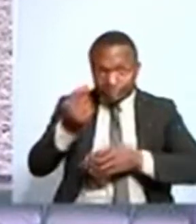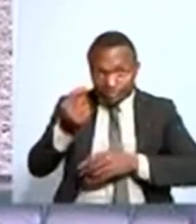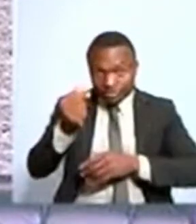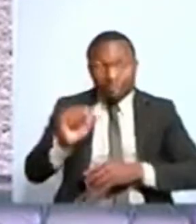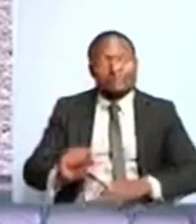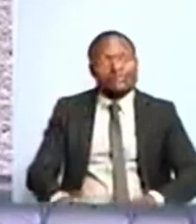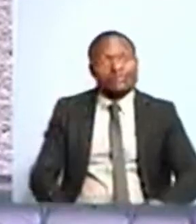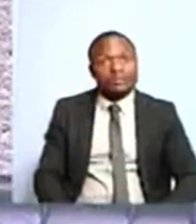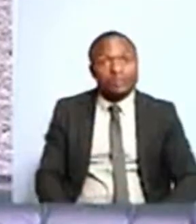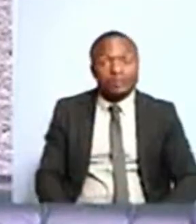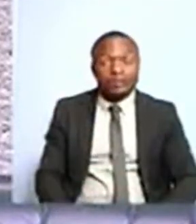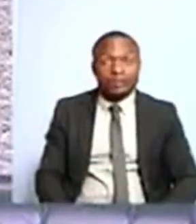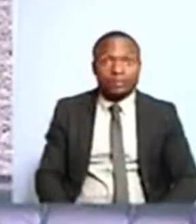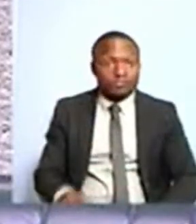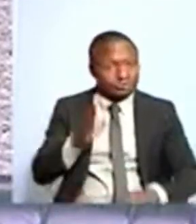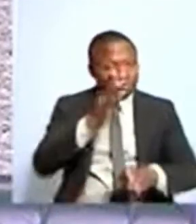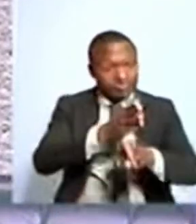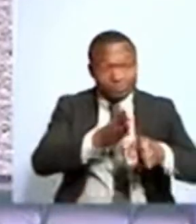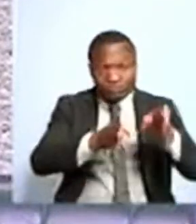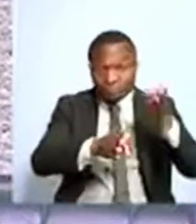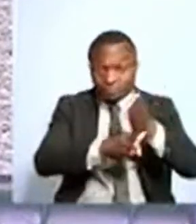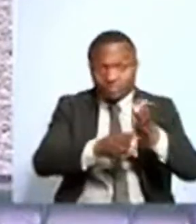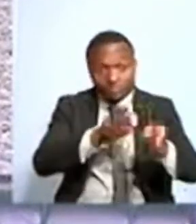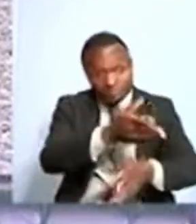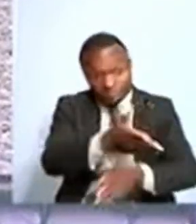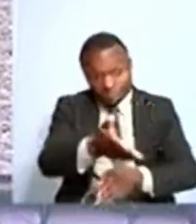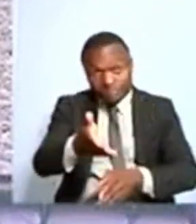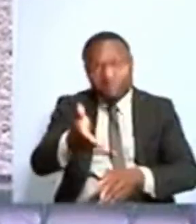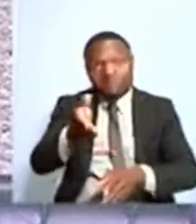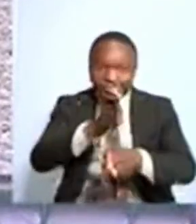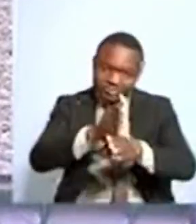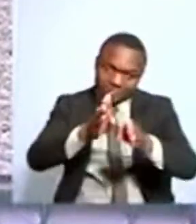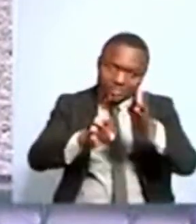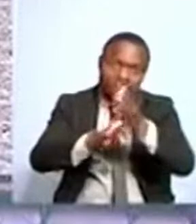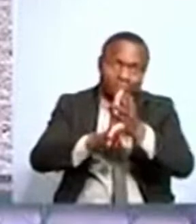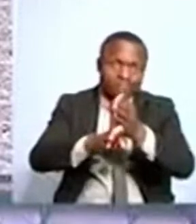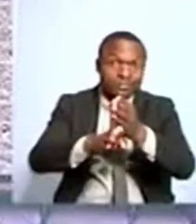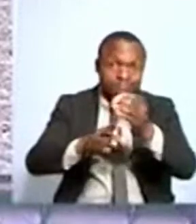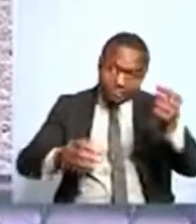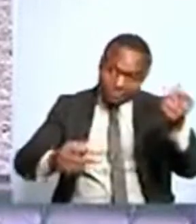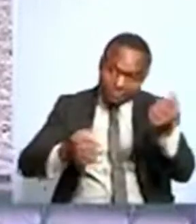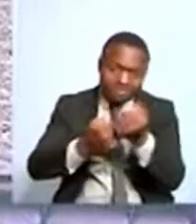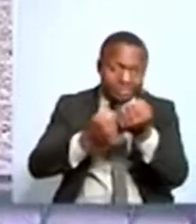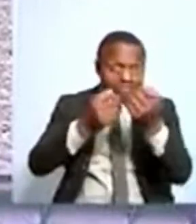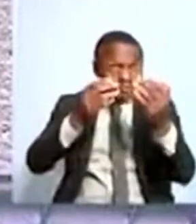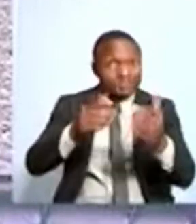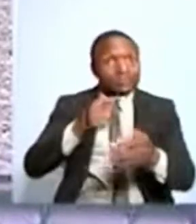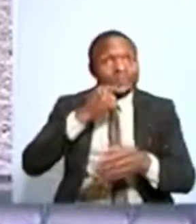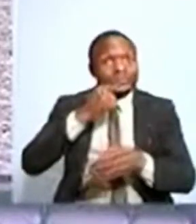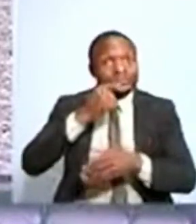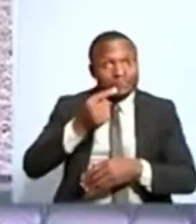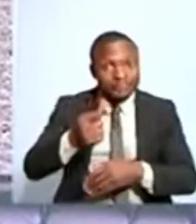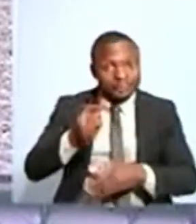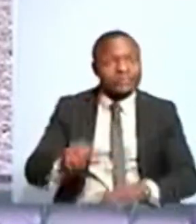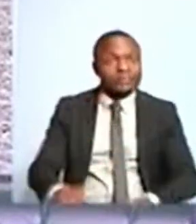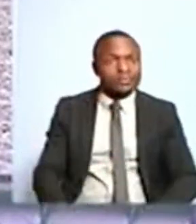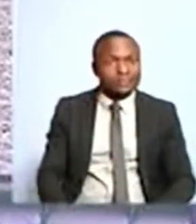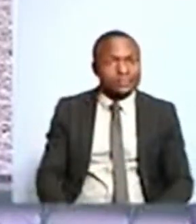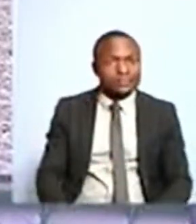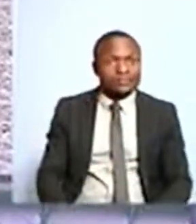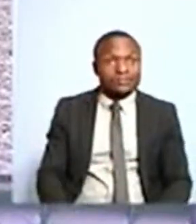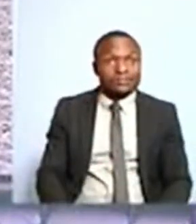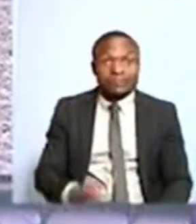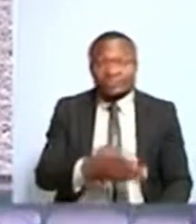in putting up this infrastructure. The second had just mentioned that they were